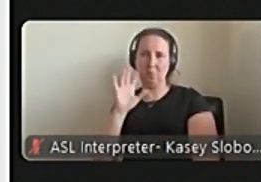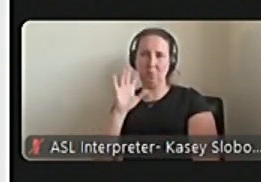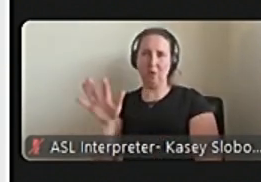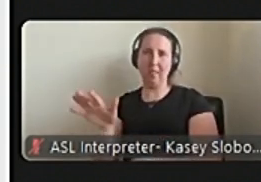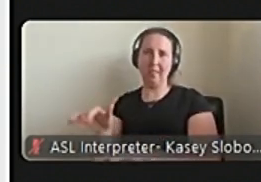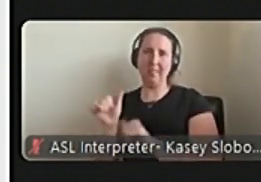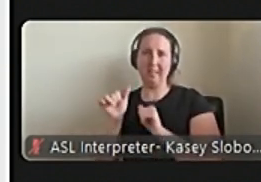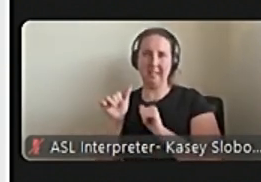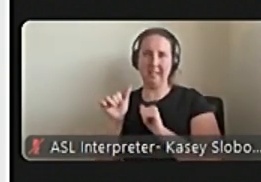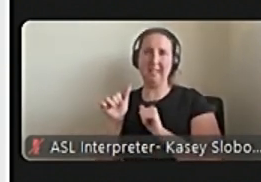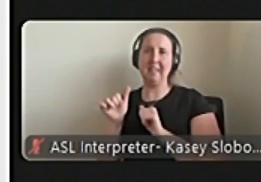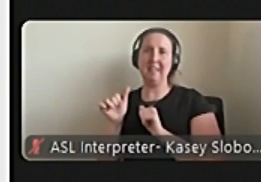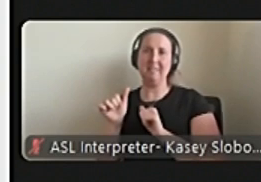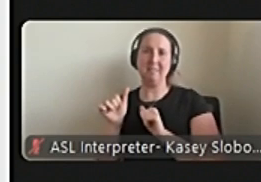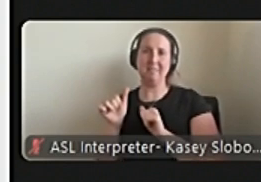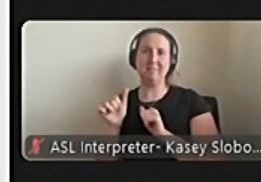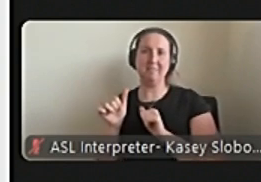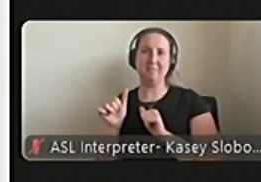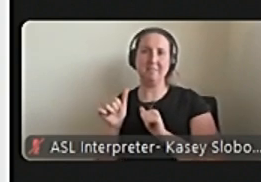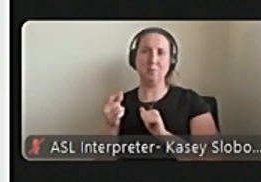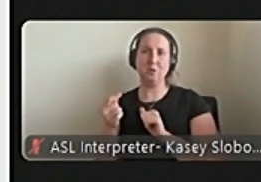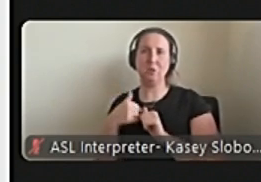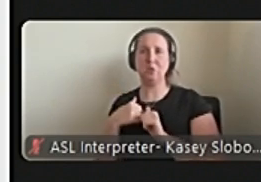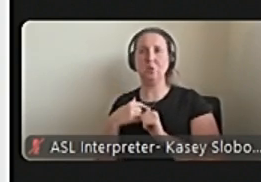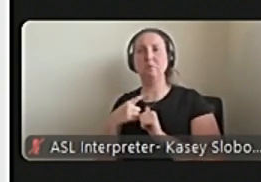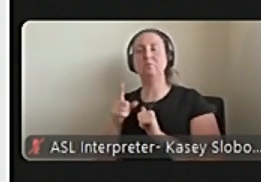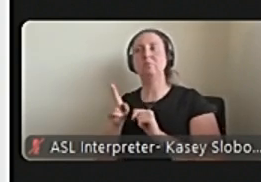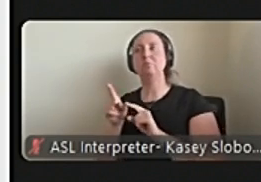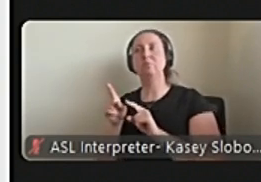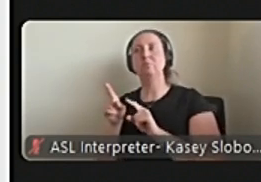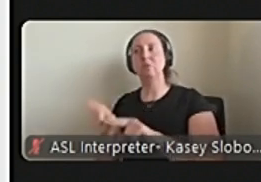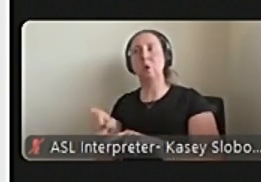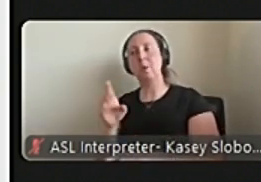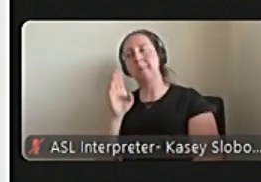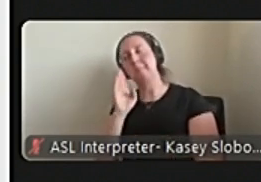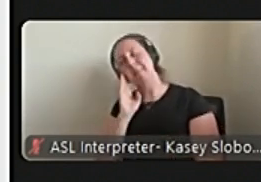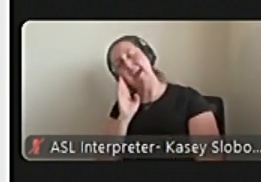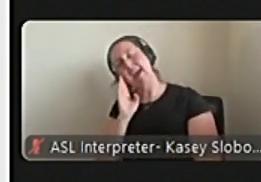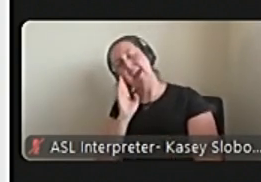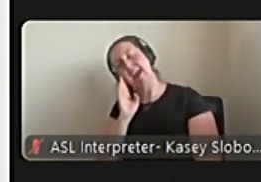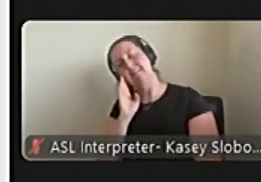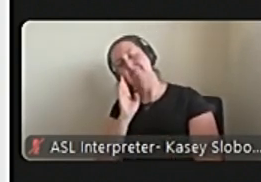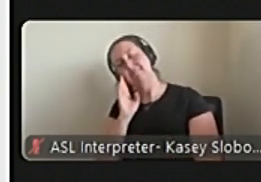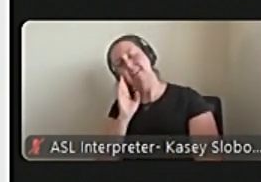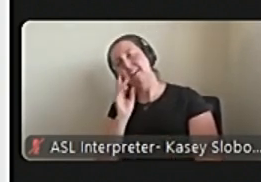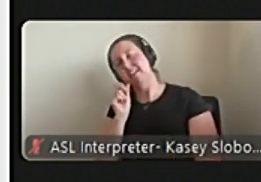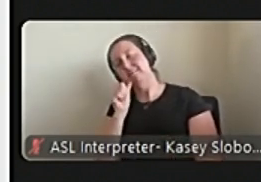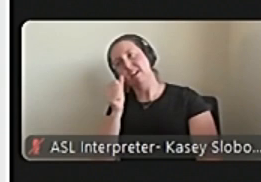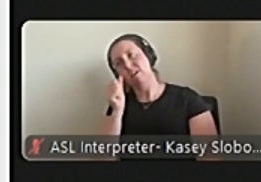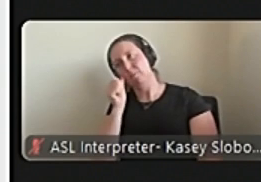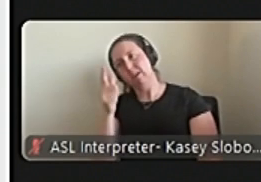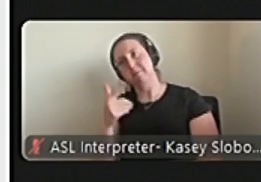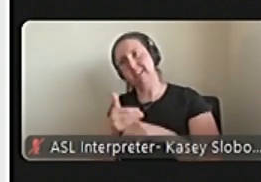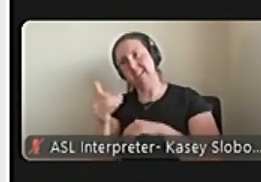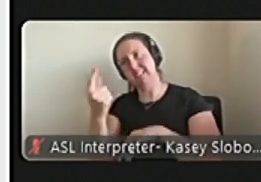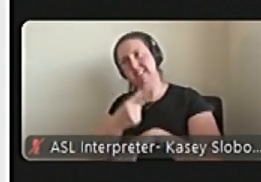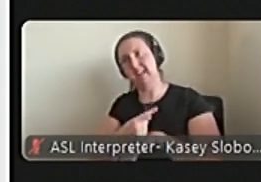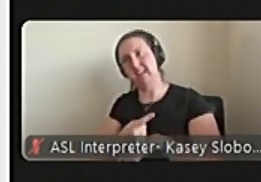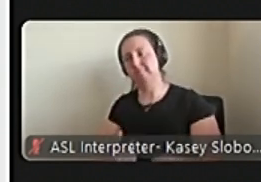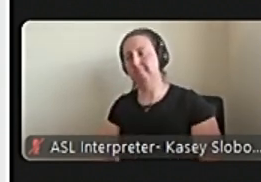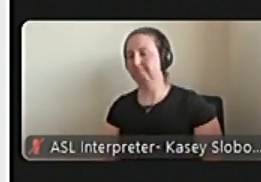should. Go to bed and not get up in the morning. Or be in the hospital one day and be done with life and moving,